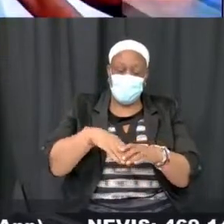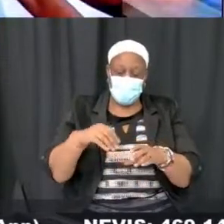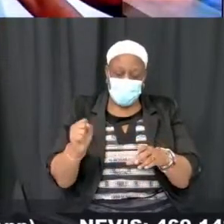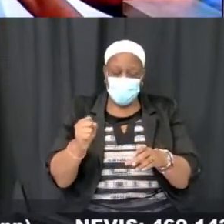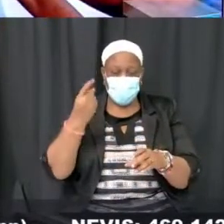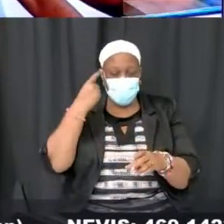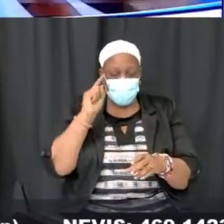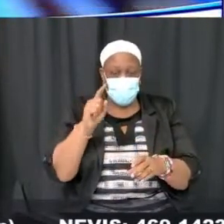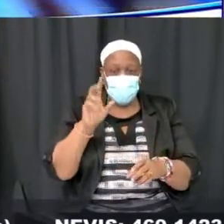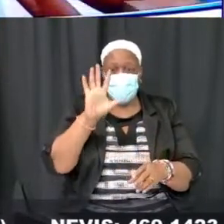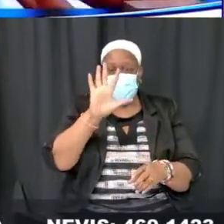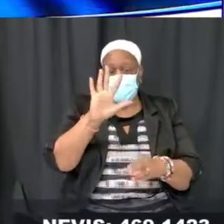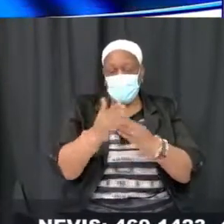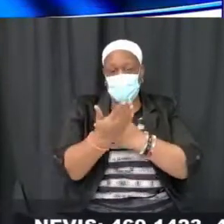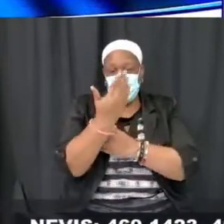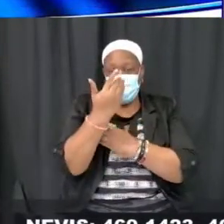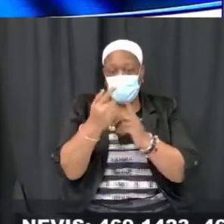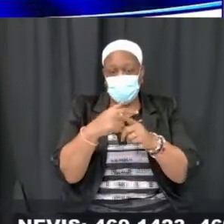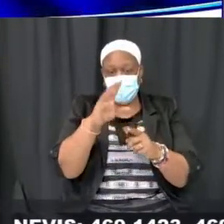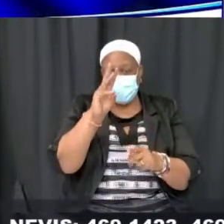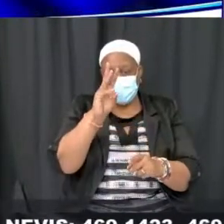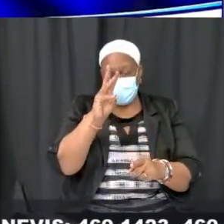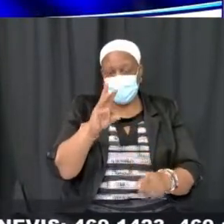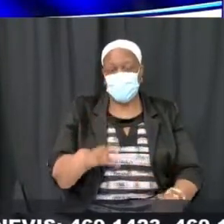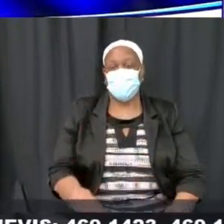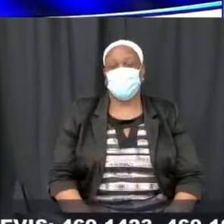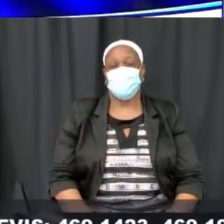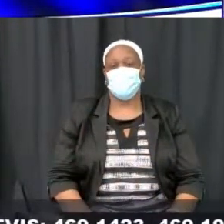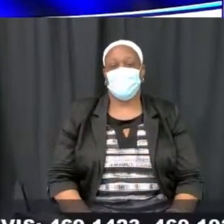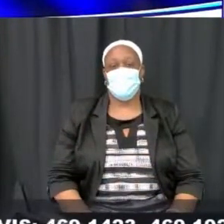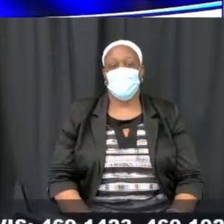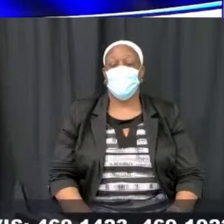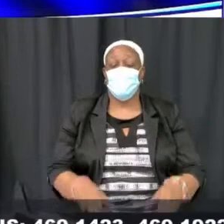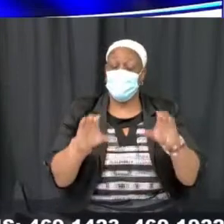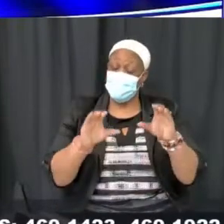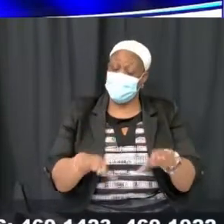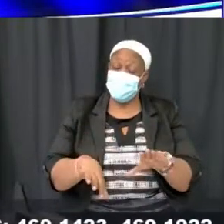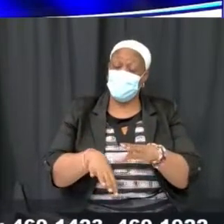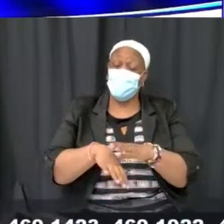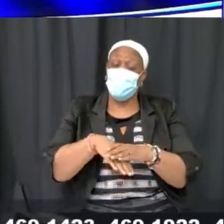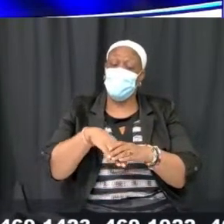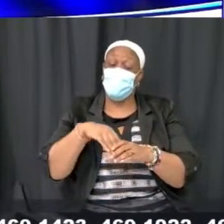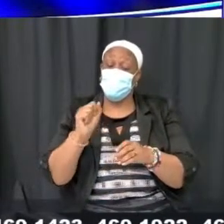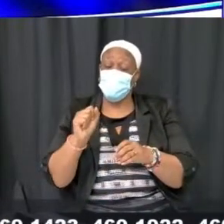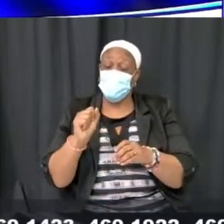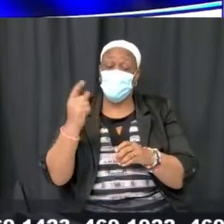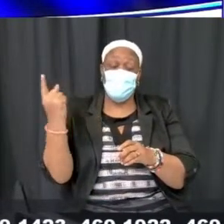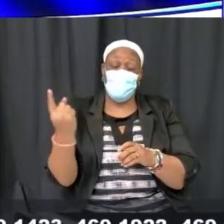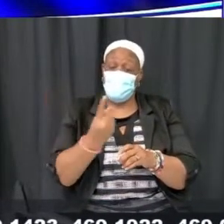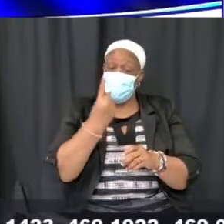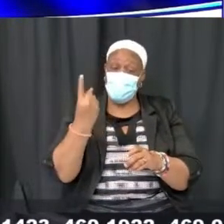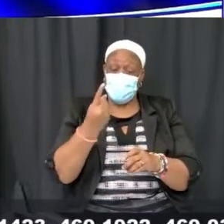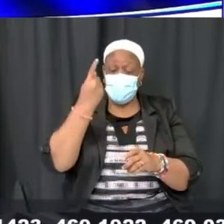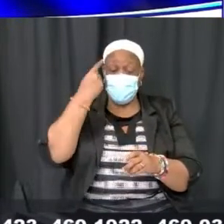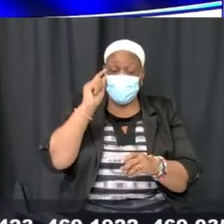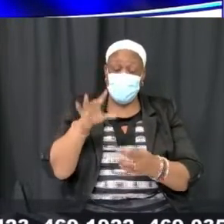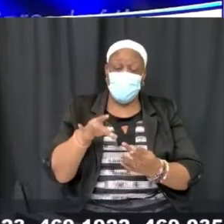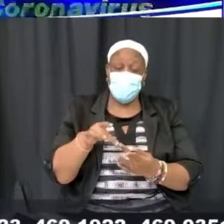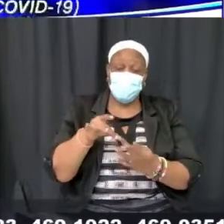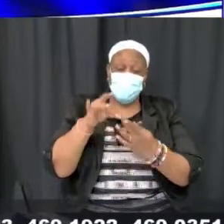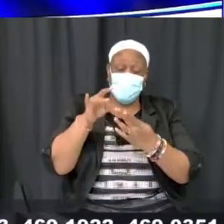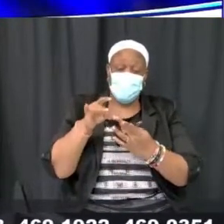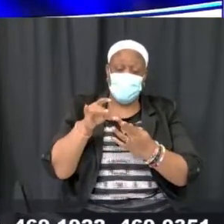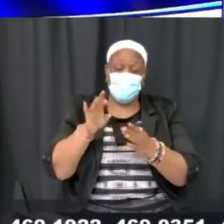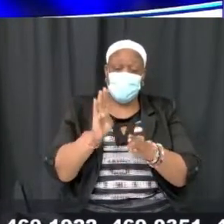p.m. Limited operation means a period of limited operation of businesses and enterprises.